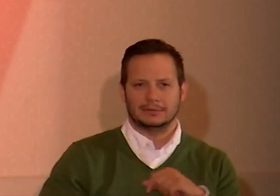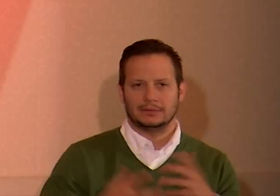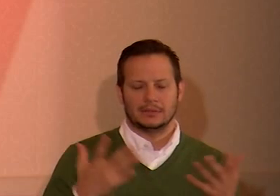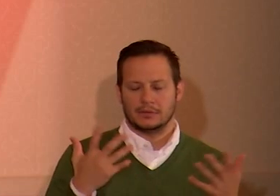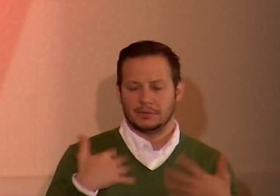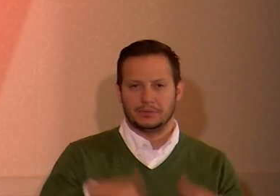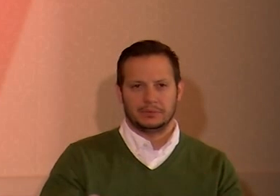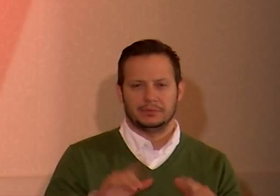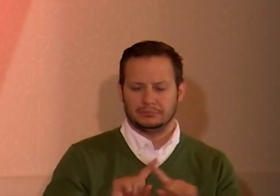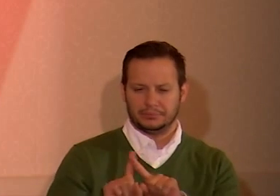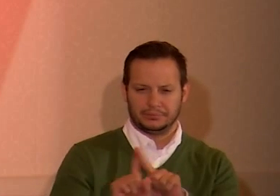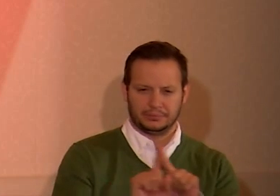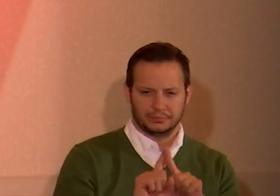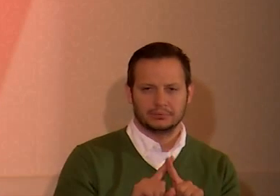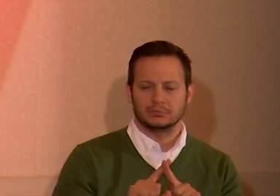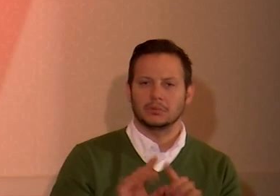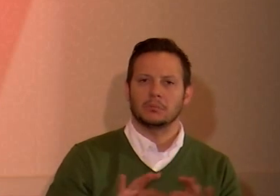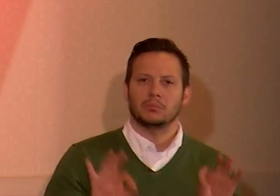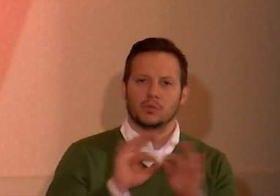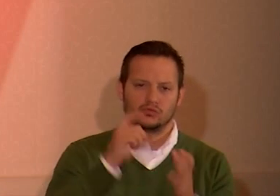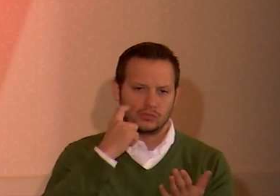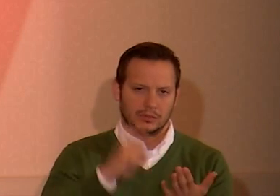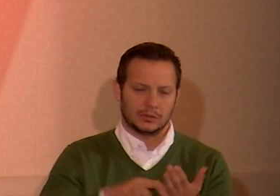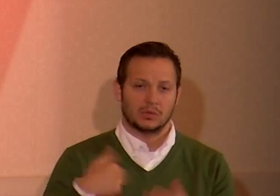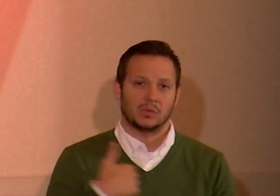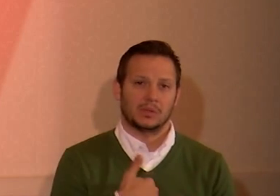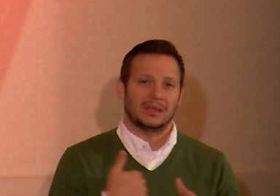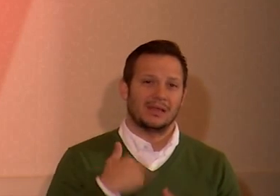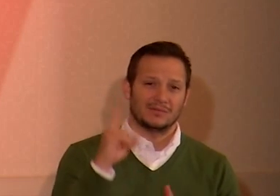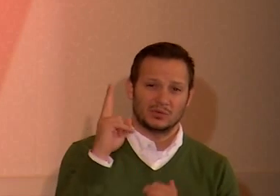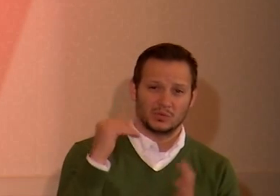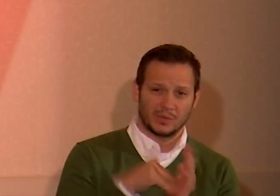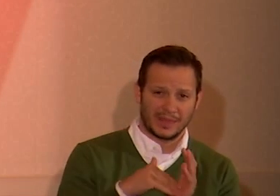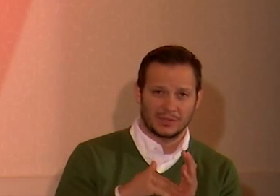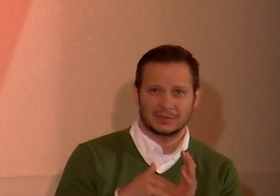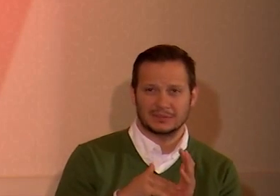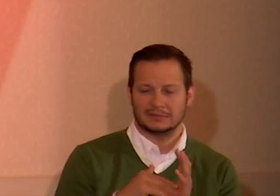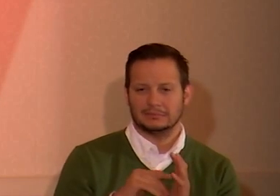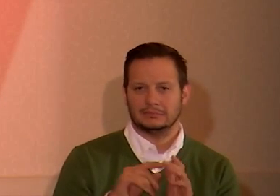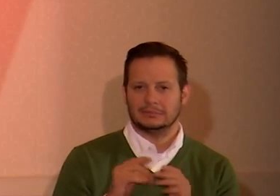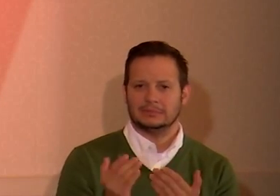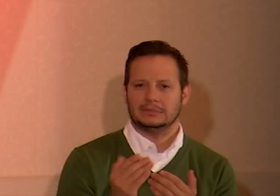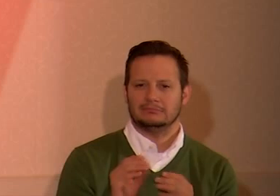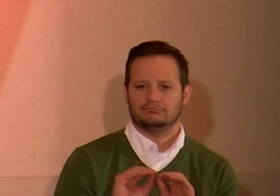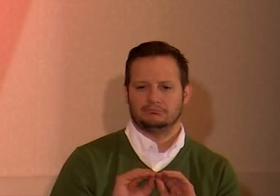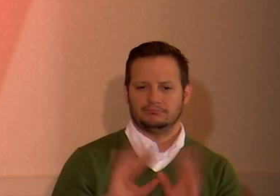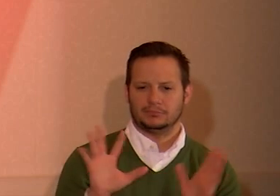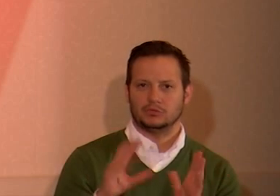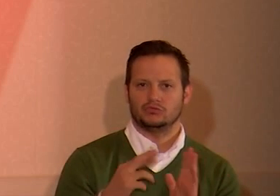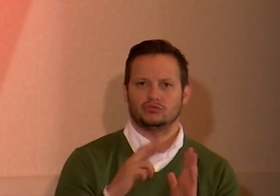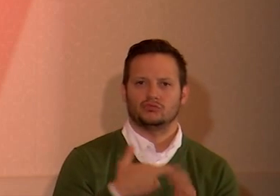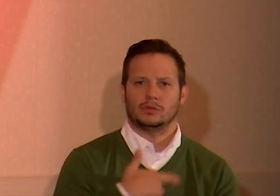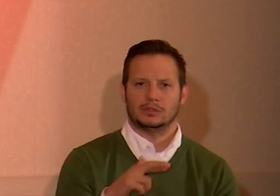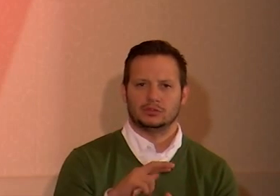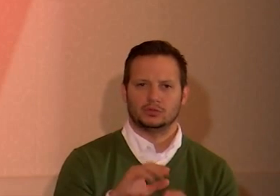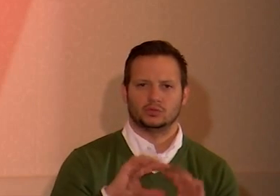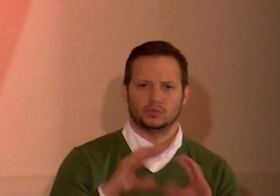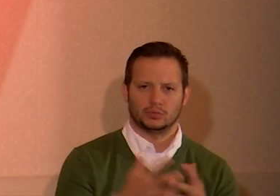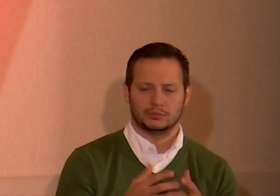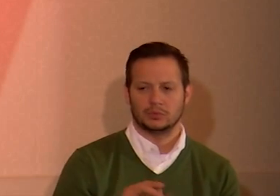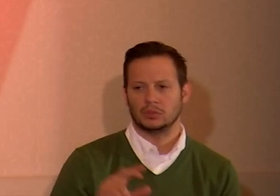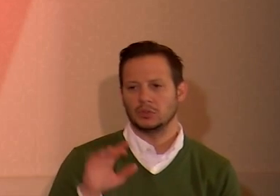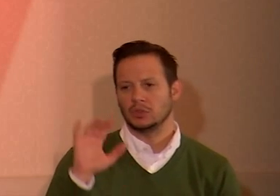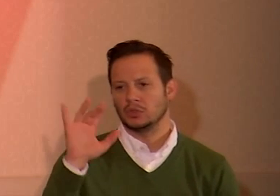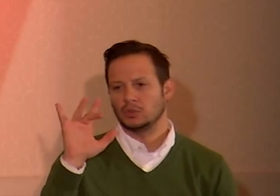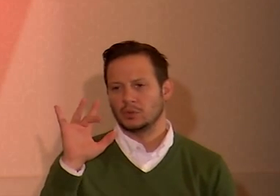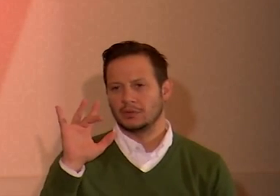for us to recognize that. We have 2,000 different easily identifiable religious groups in the country. We have 25 to